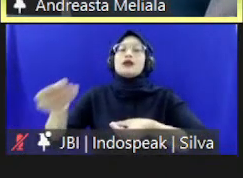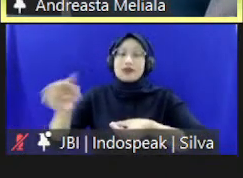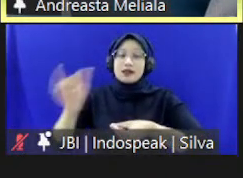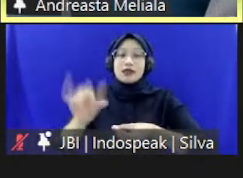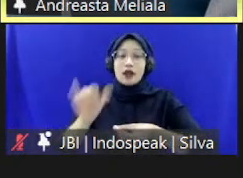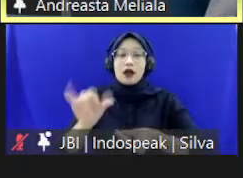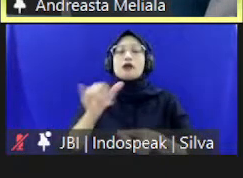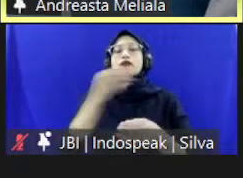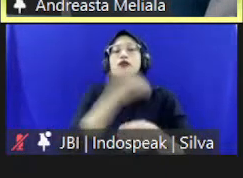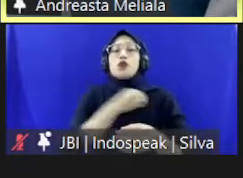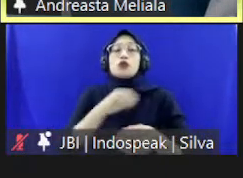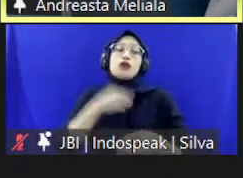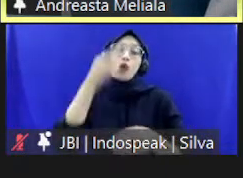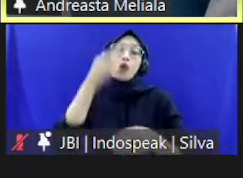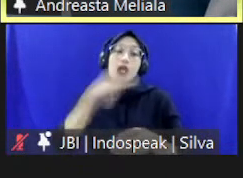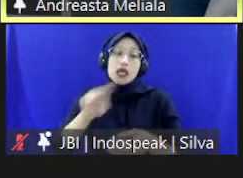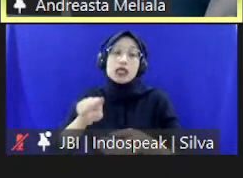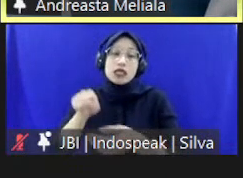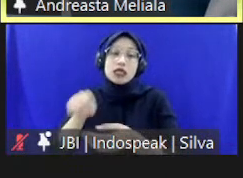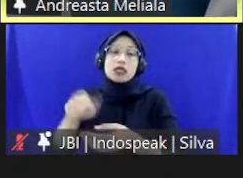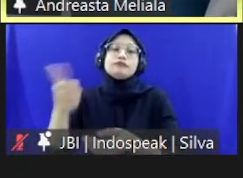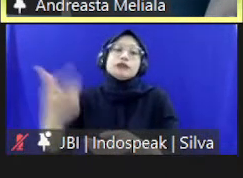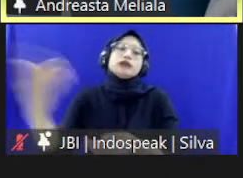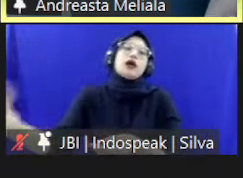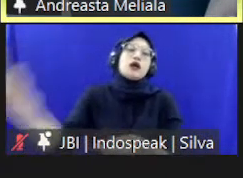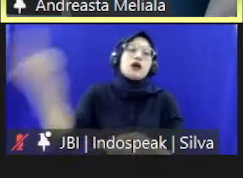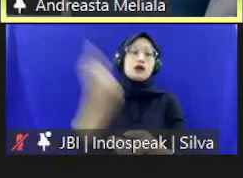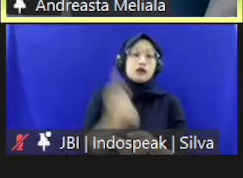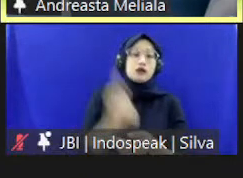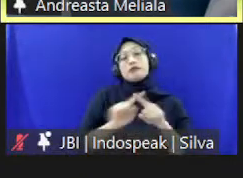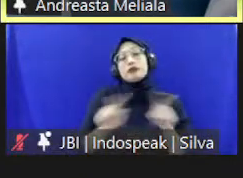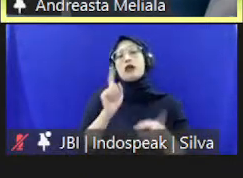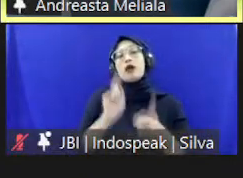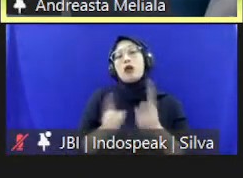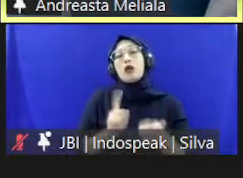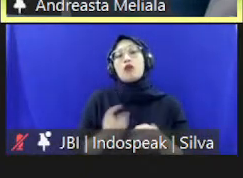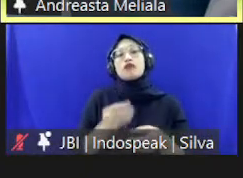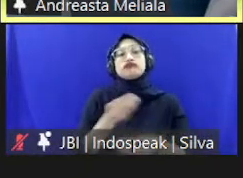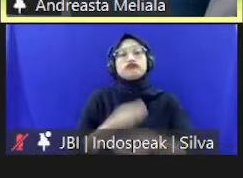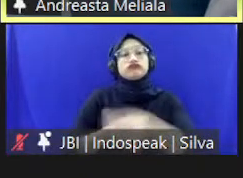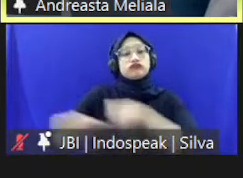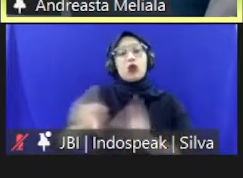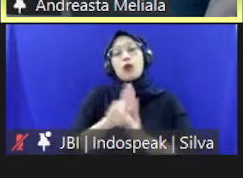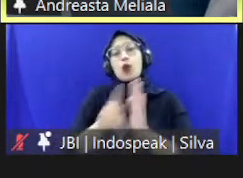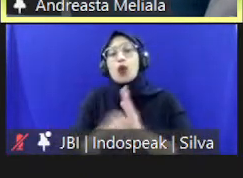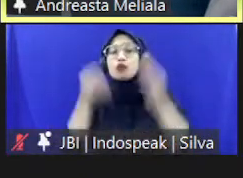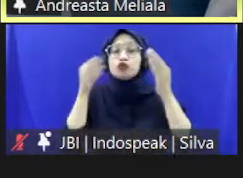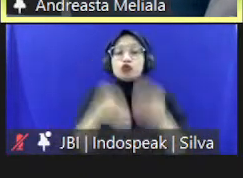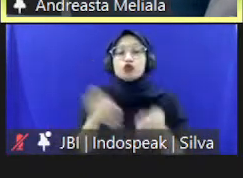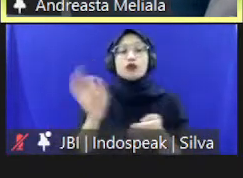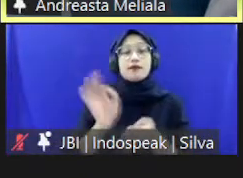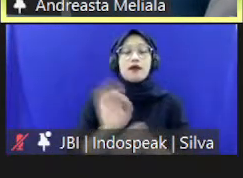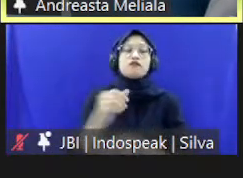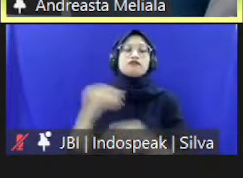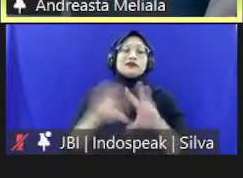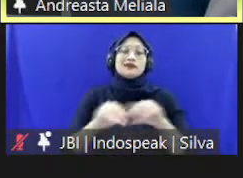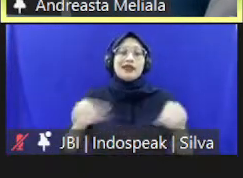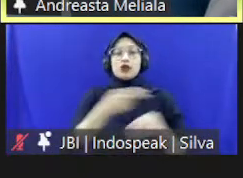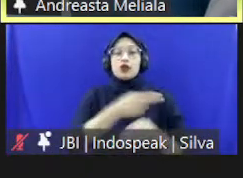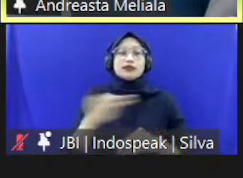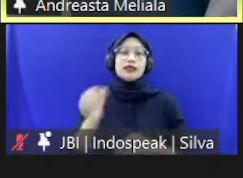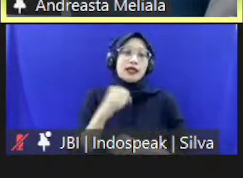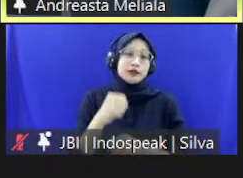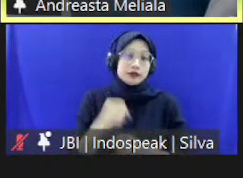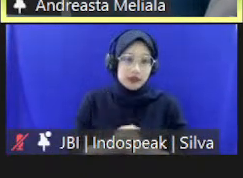in Indonesia. And in terms of production of medical specialists, we can see here that